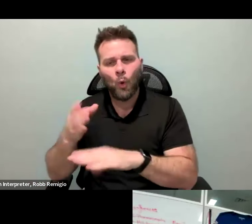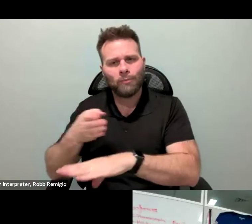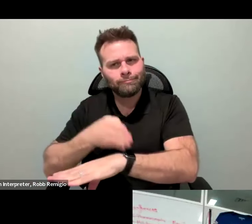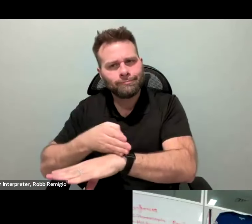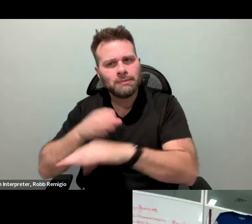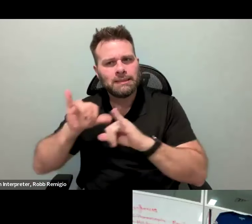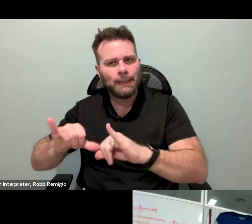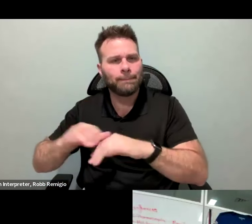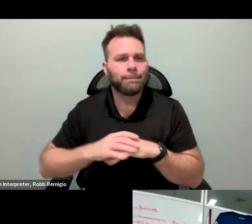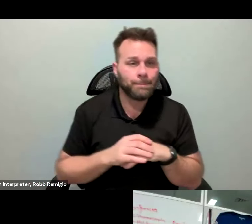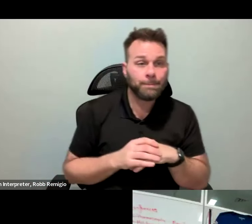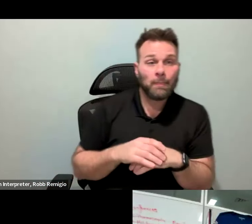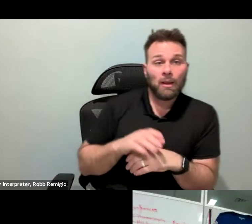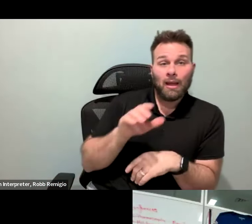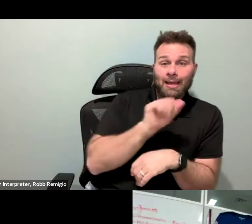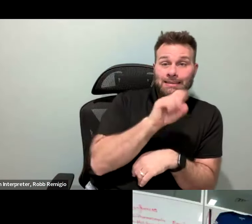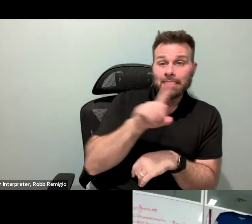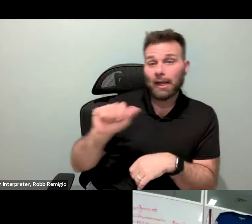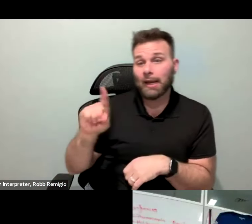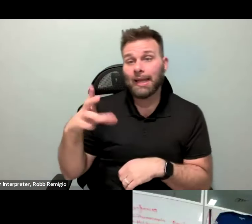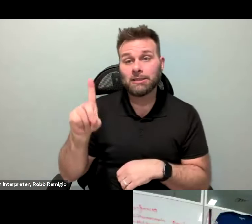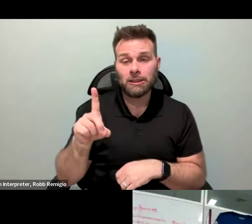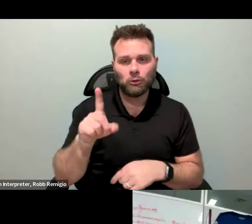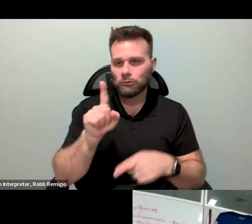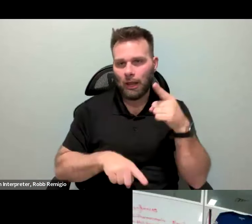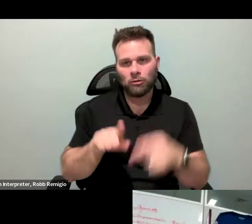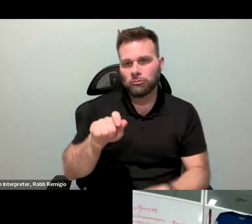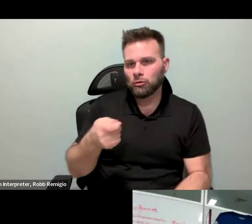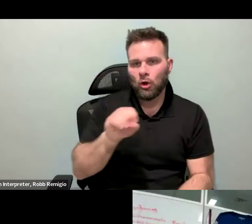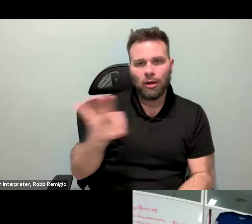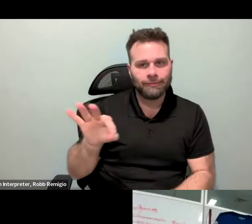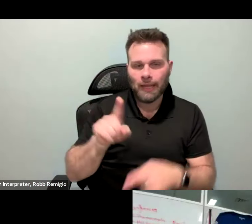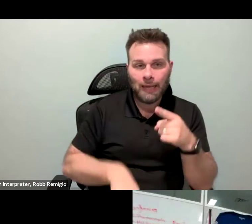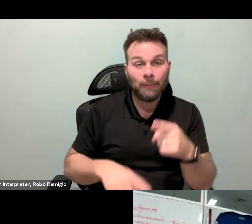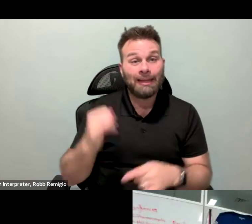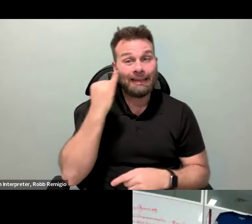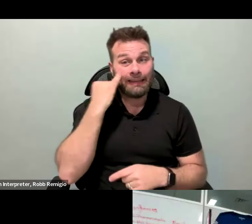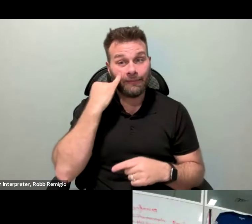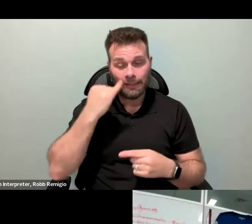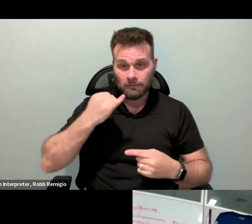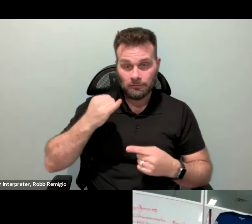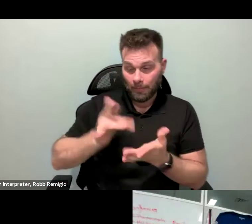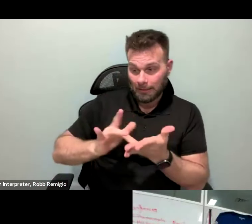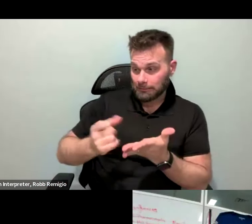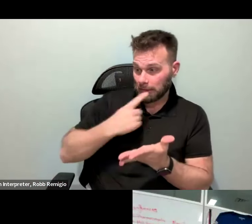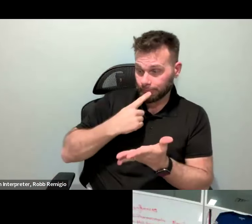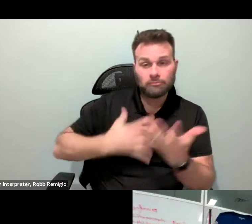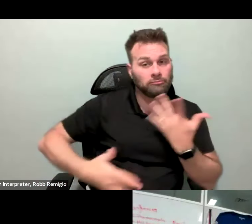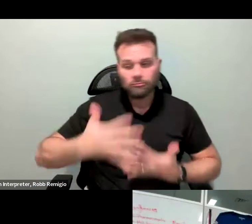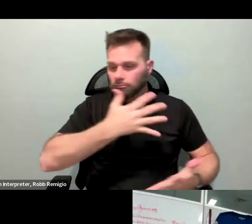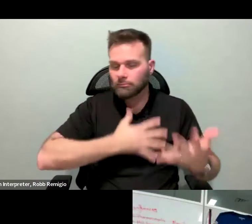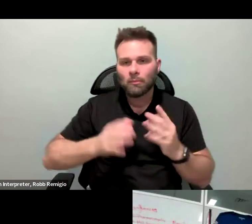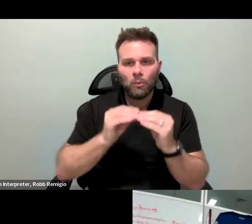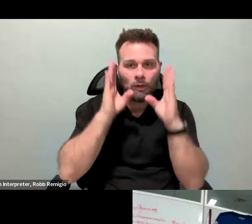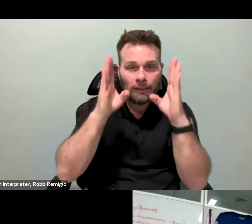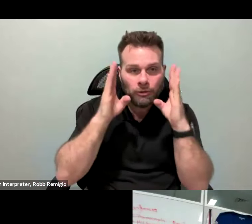off, but when the ADHD medication is active and available in the person's system, their attention is much better. That